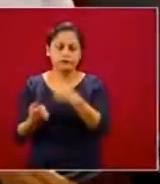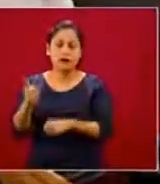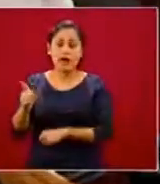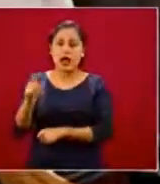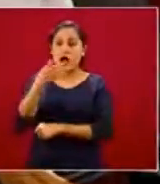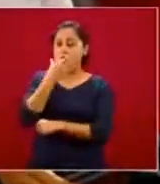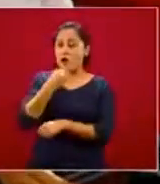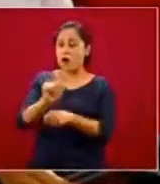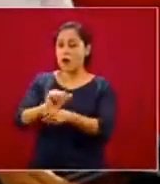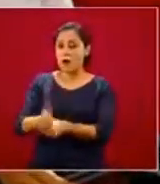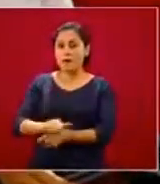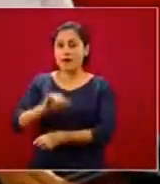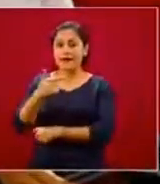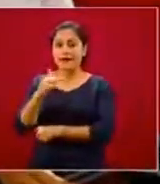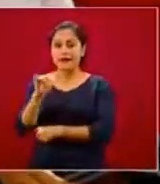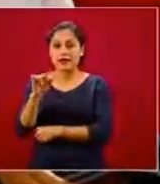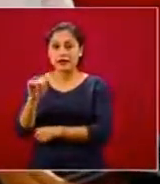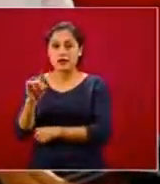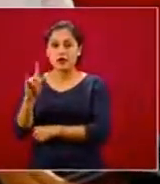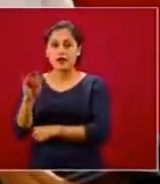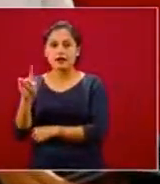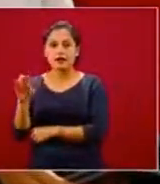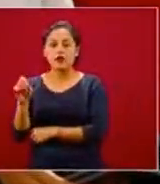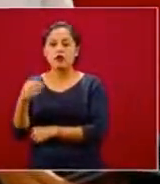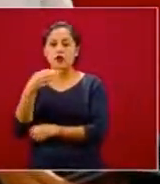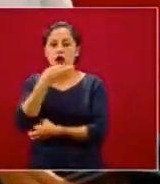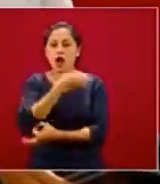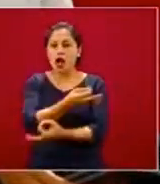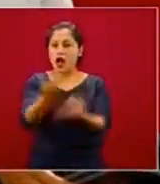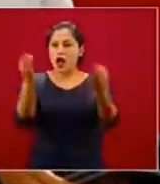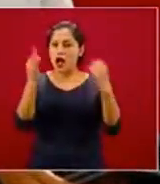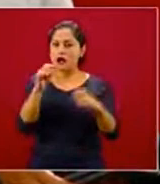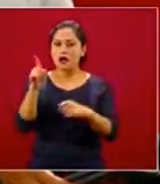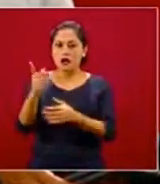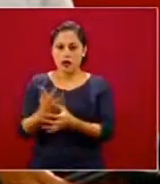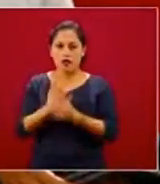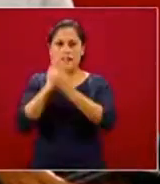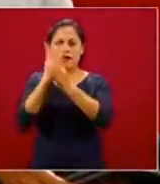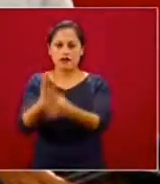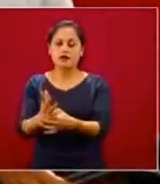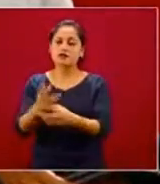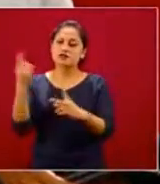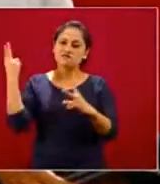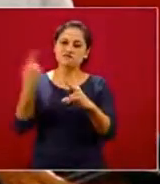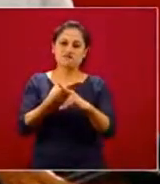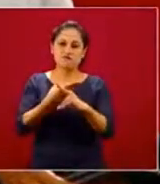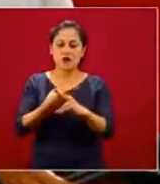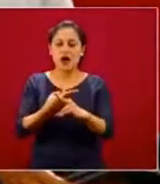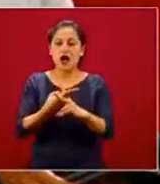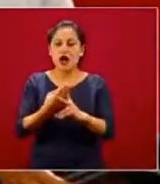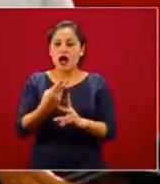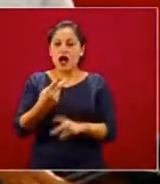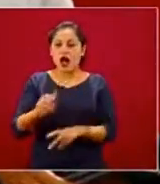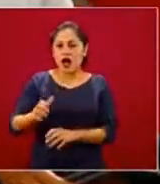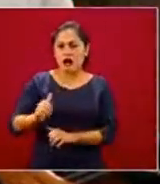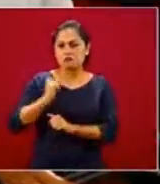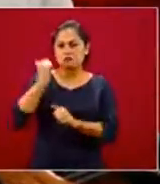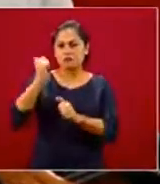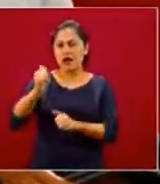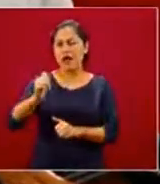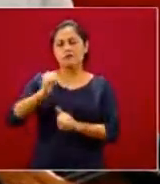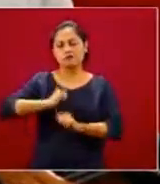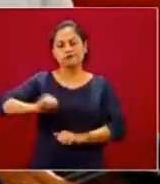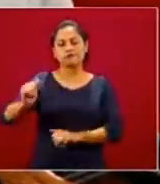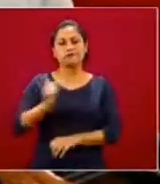And Guillermo, in one of his tweets, said that it's murder, that it was abuse of authority and